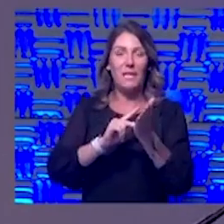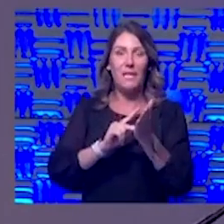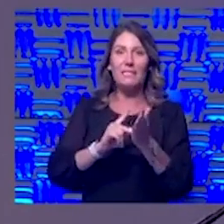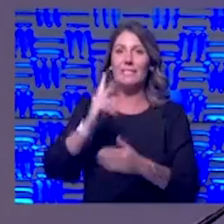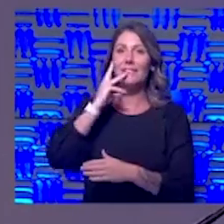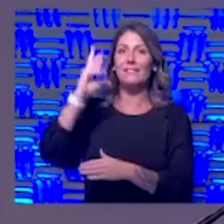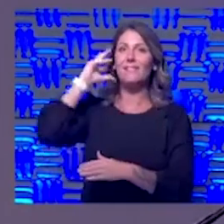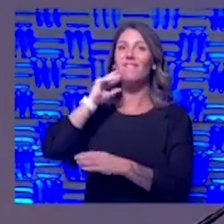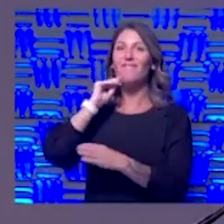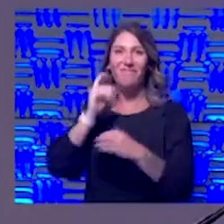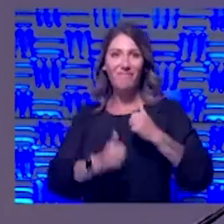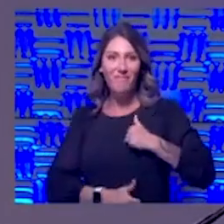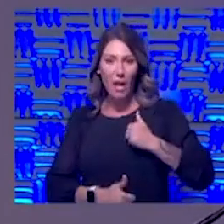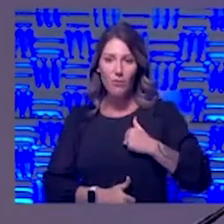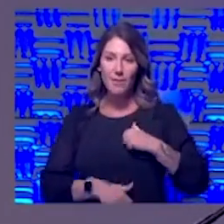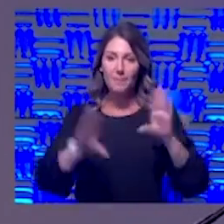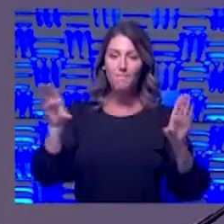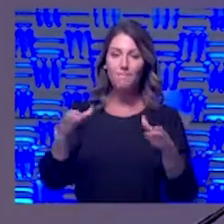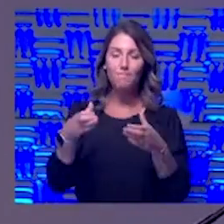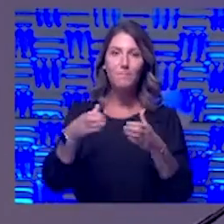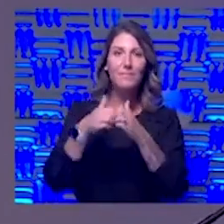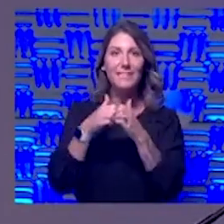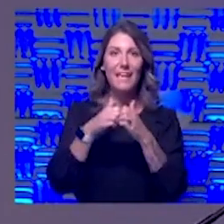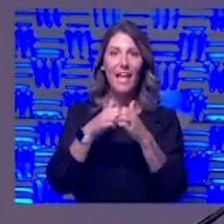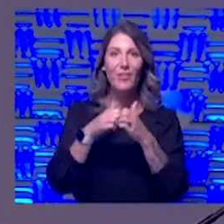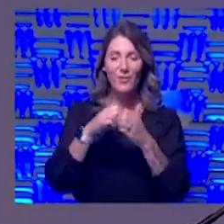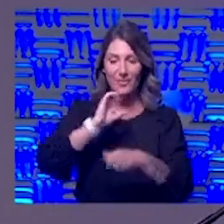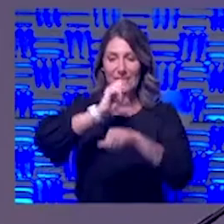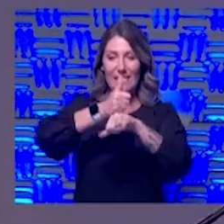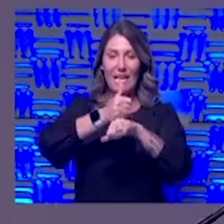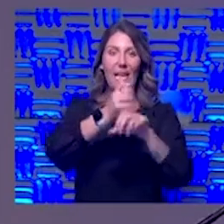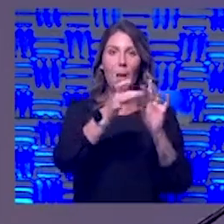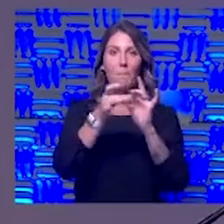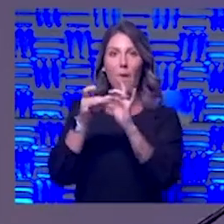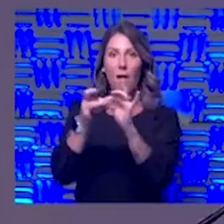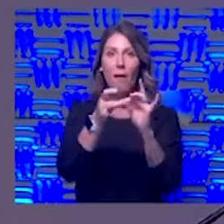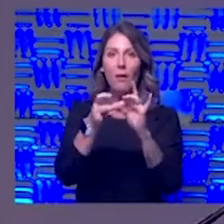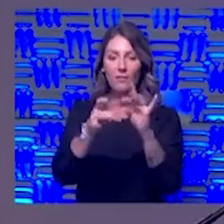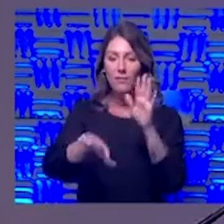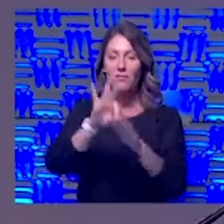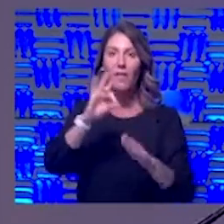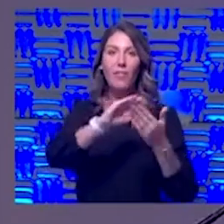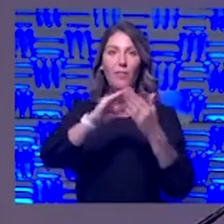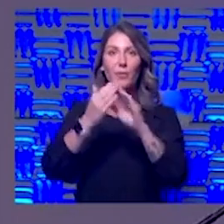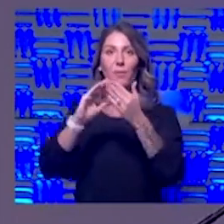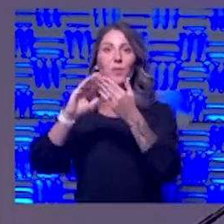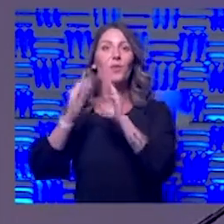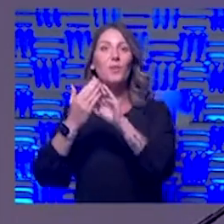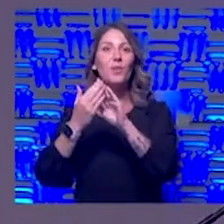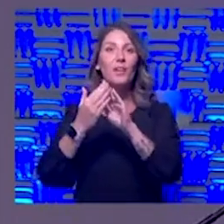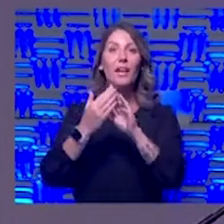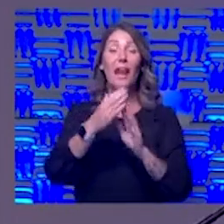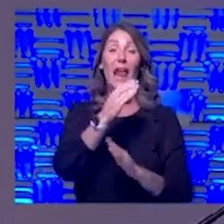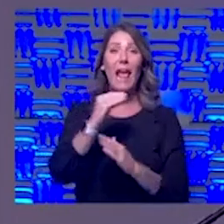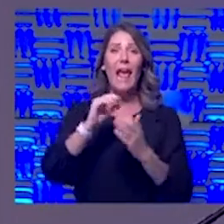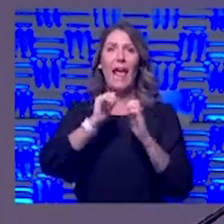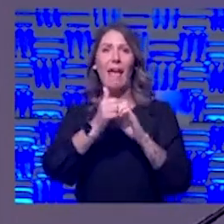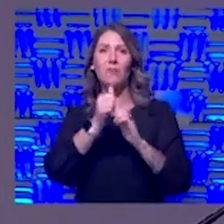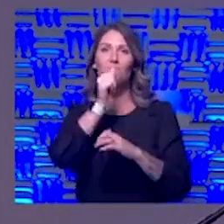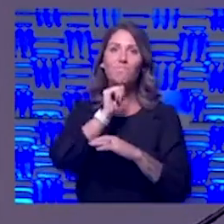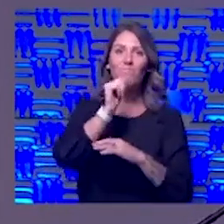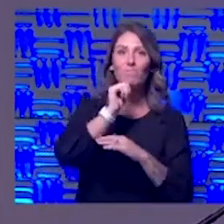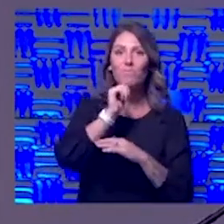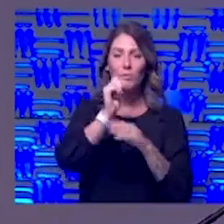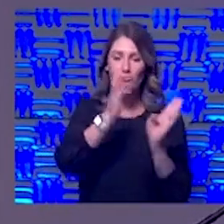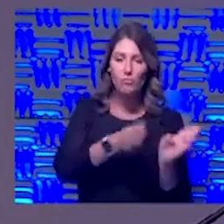a way of forming those connections and finding a community, and also a coping strategy for how